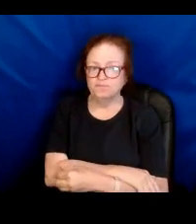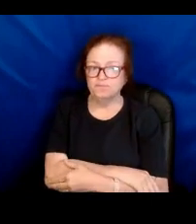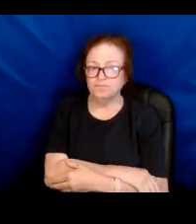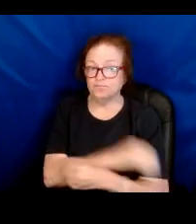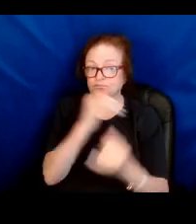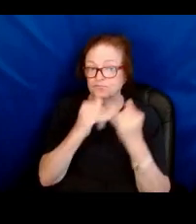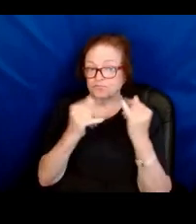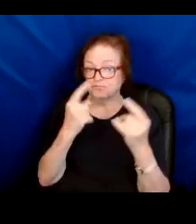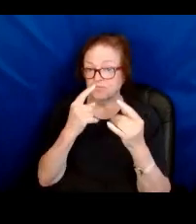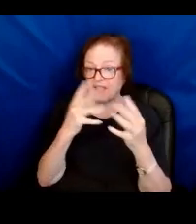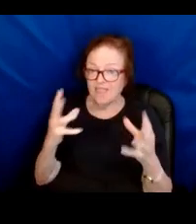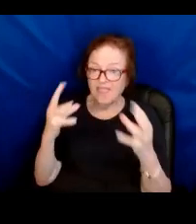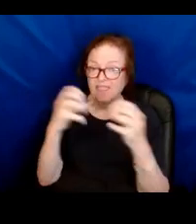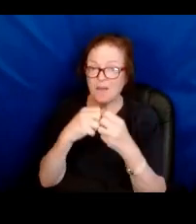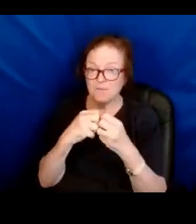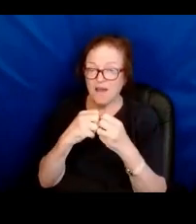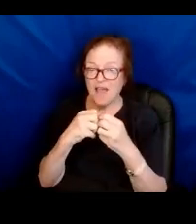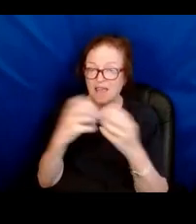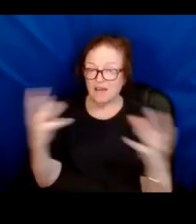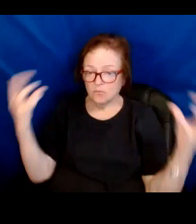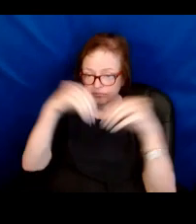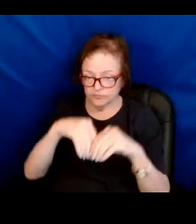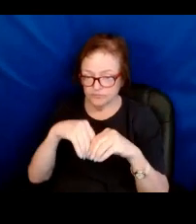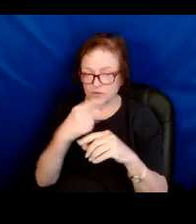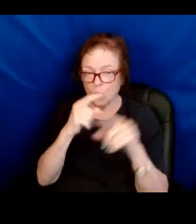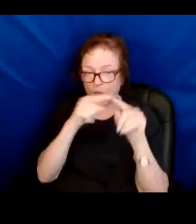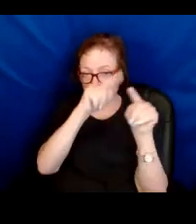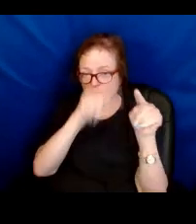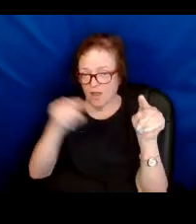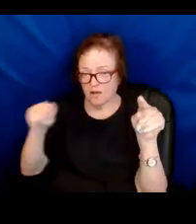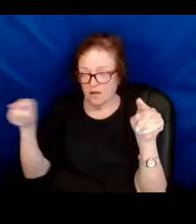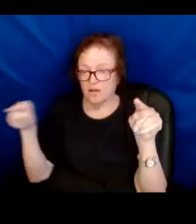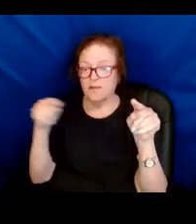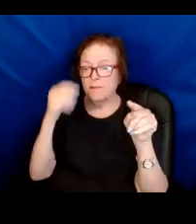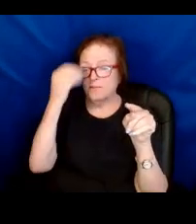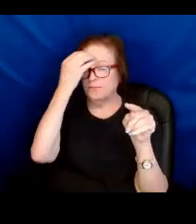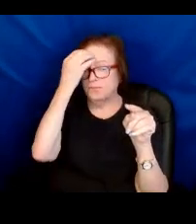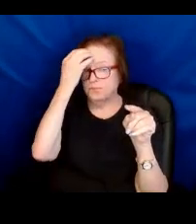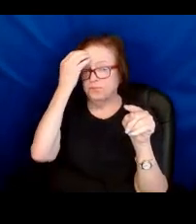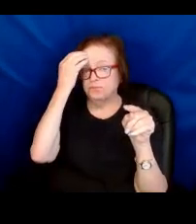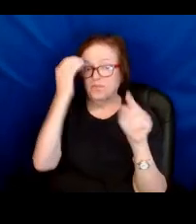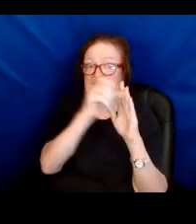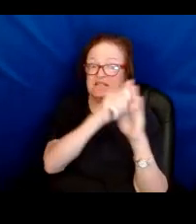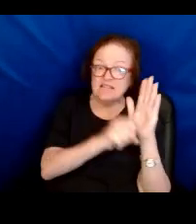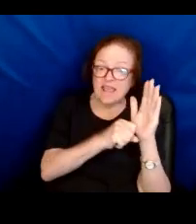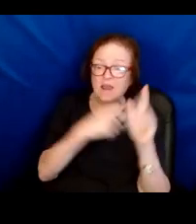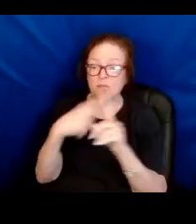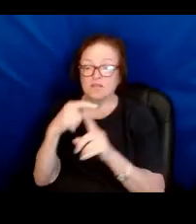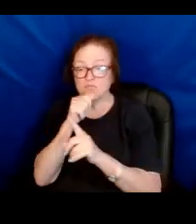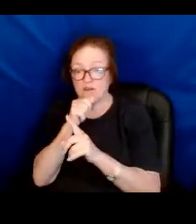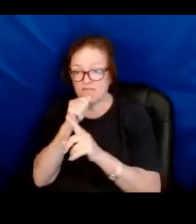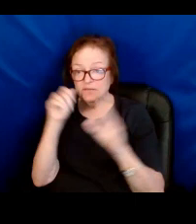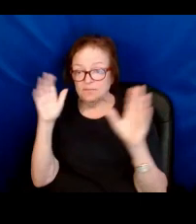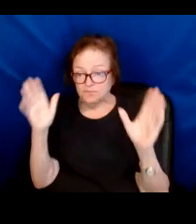slide and you combine the state hospital and all the other beds that are focused for psychiatric inpatient